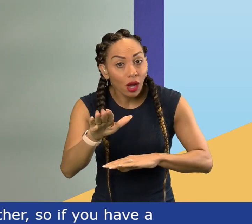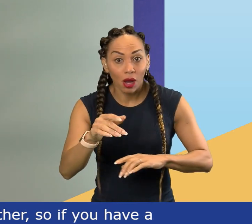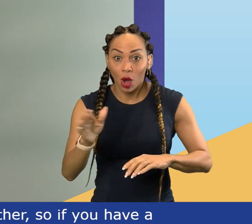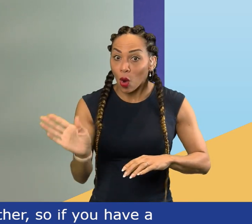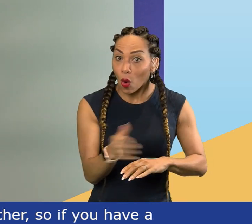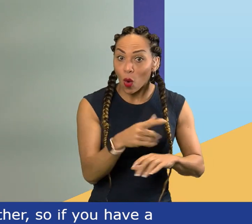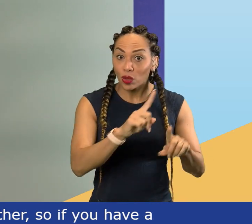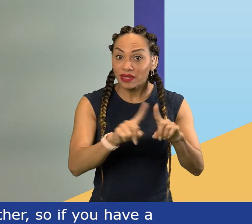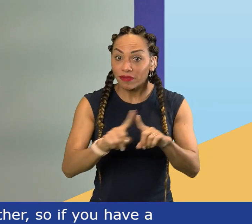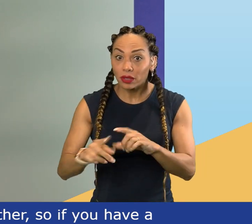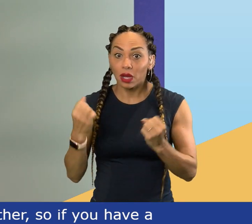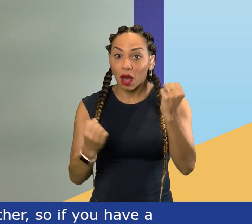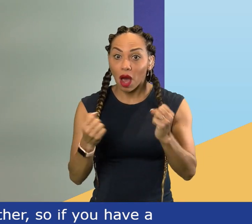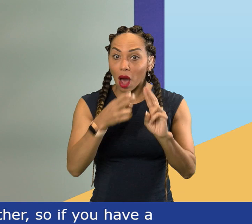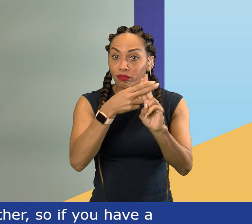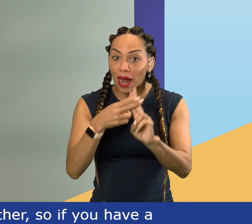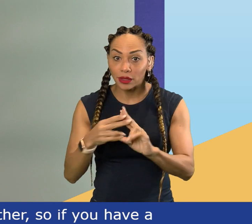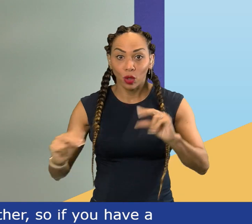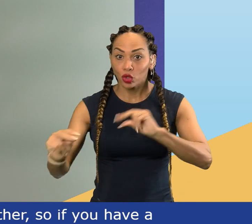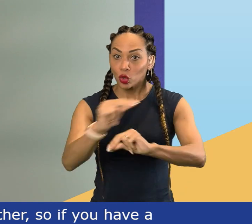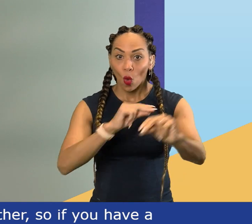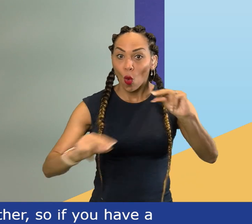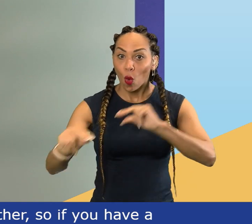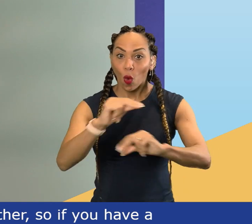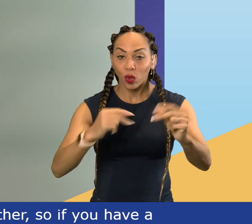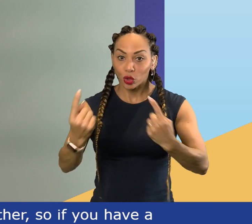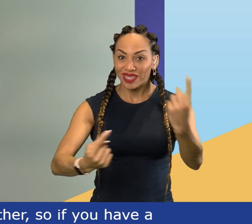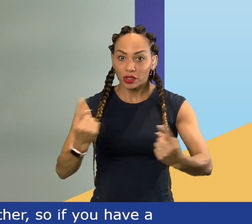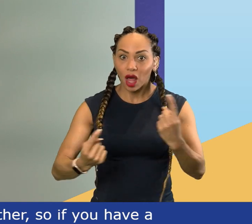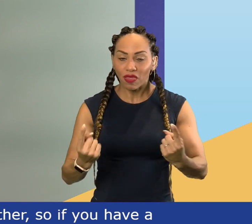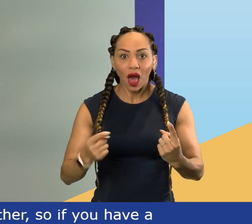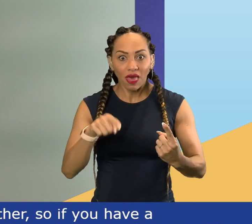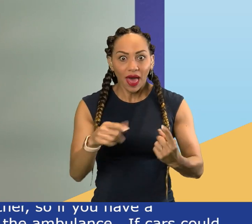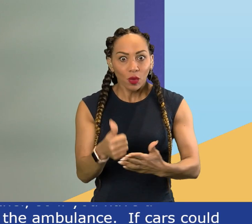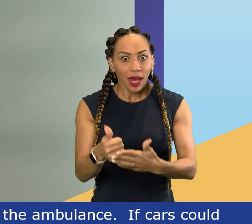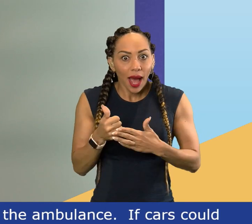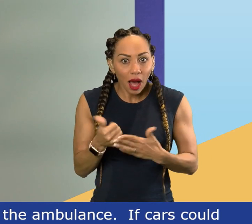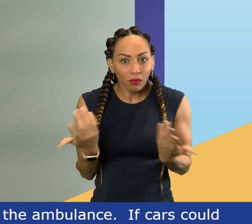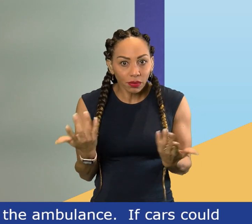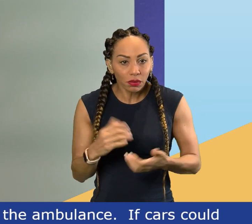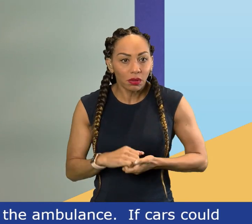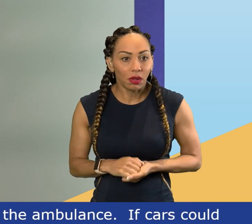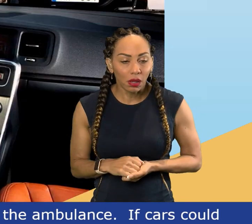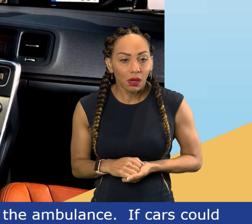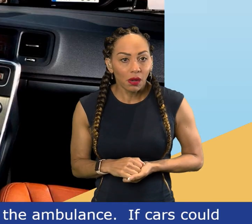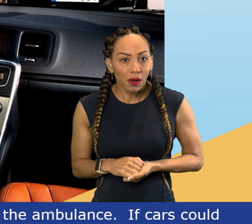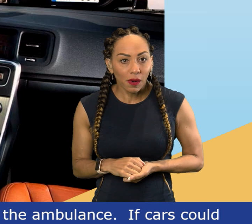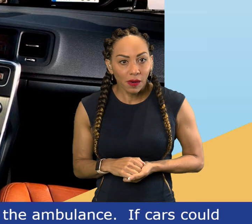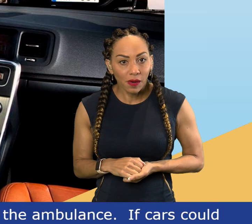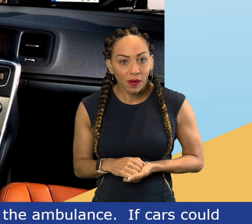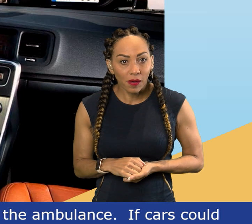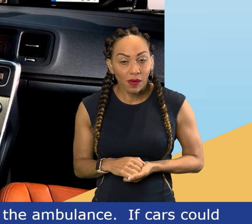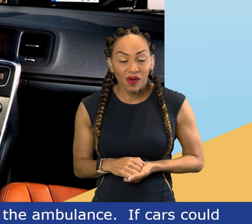is something that could really make a difference to driving. And all cars speaking to each other also, frankly, leads into our next point, which is driver